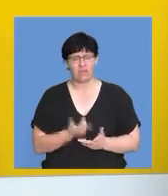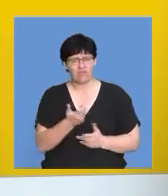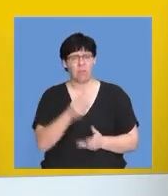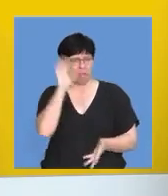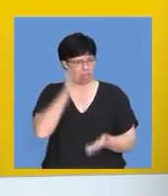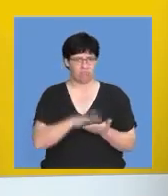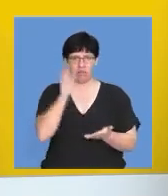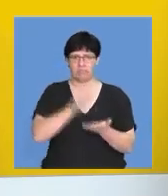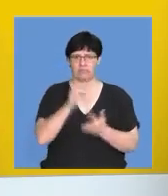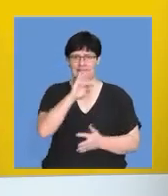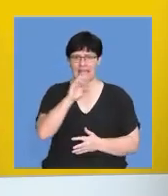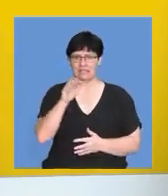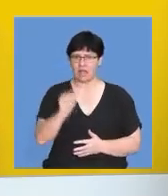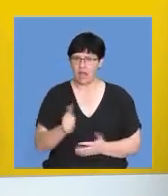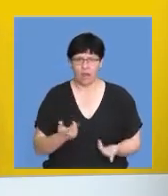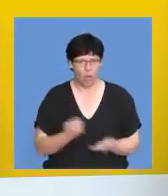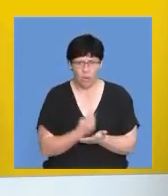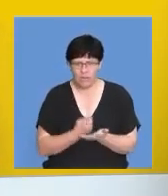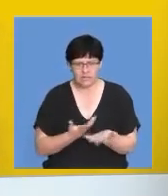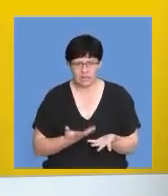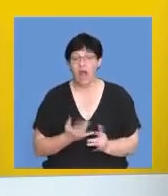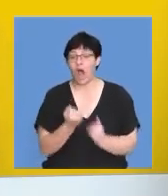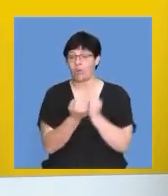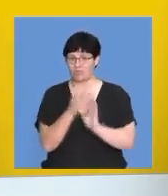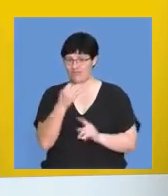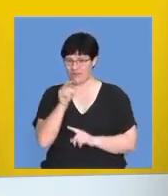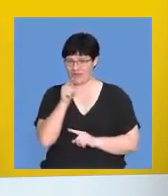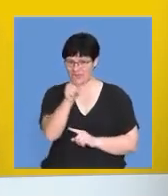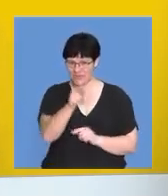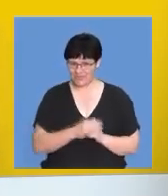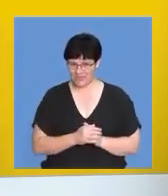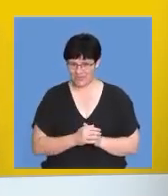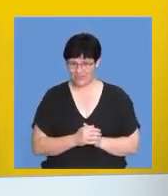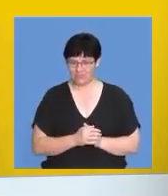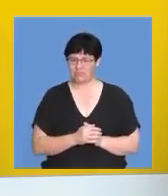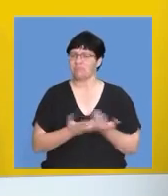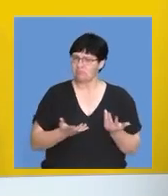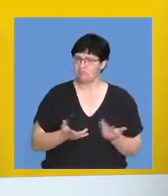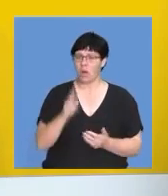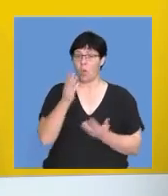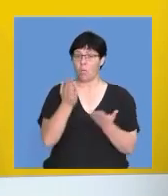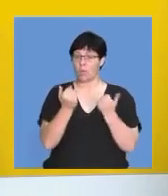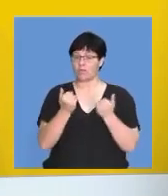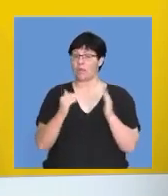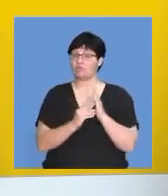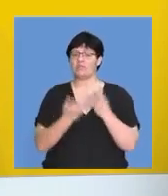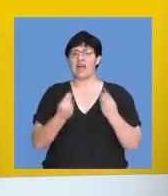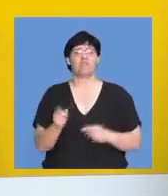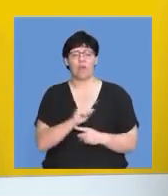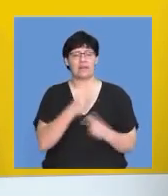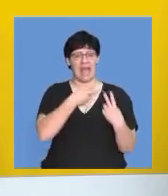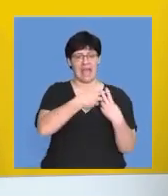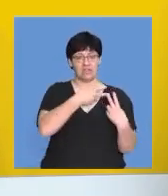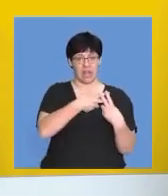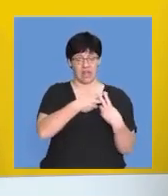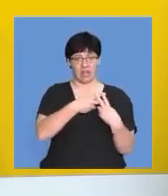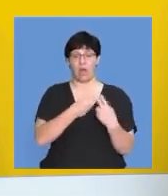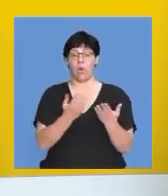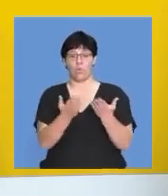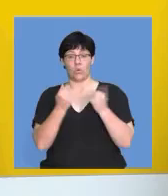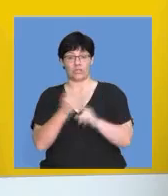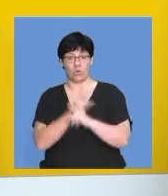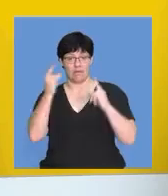who's constantly running out of data, then this next competition is just for you. Wazimatrix is bringing you the hashtag